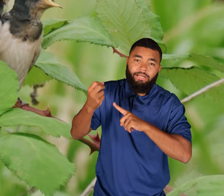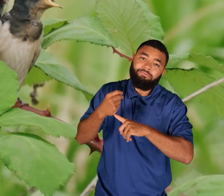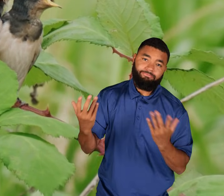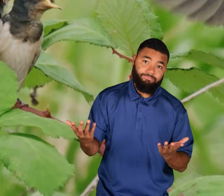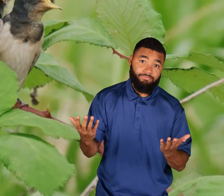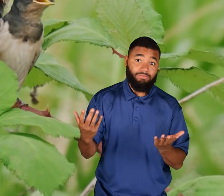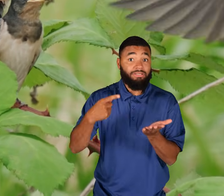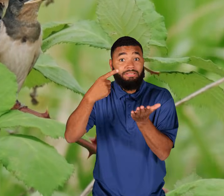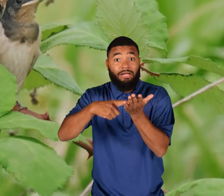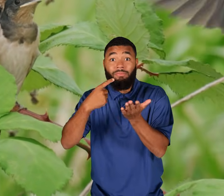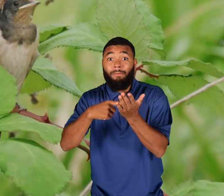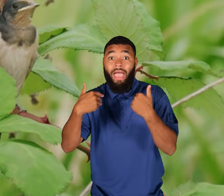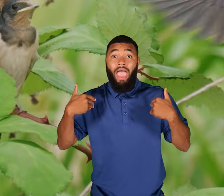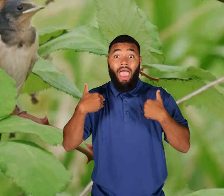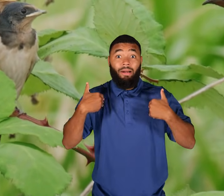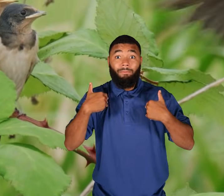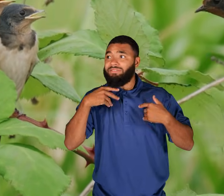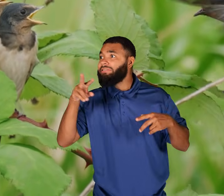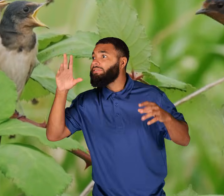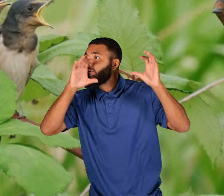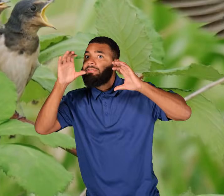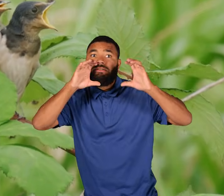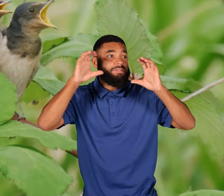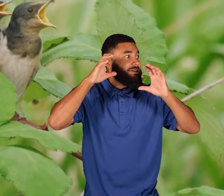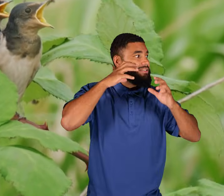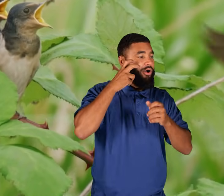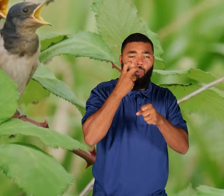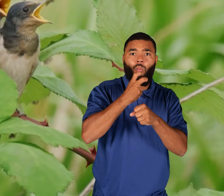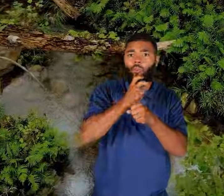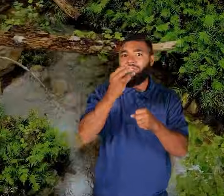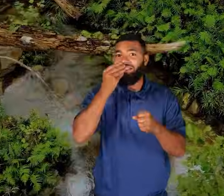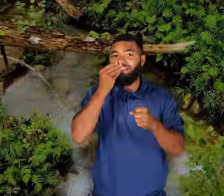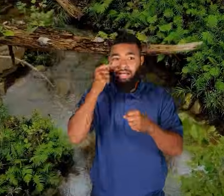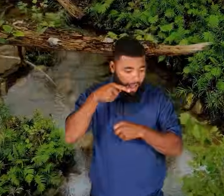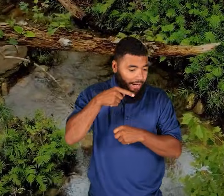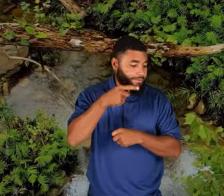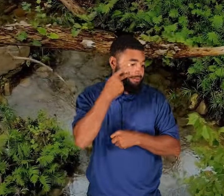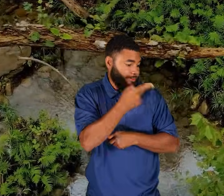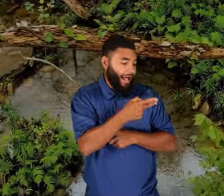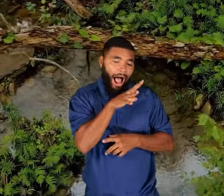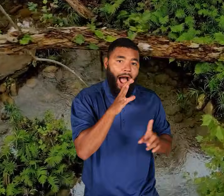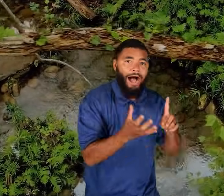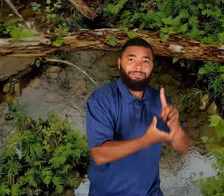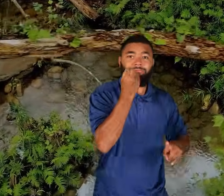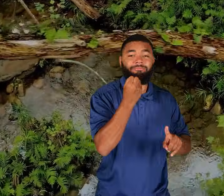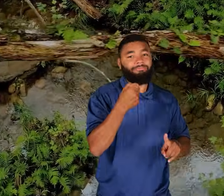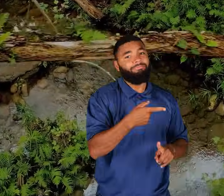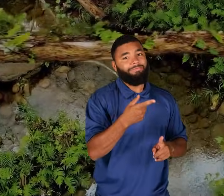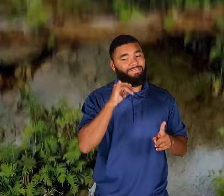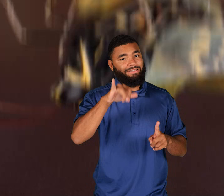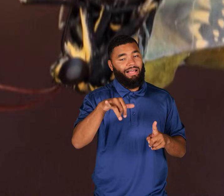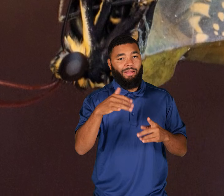animals might have trouble finding enough to eat without caterpillars like these. That could throw off the balance of the whole